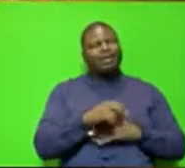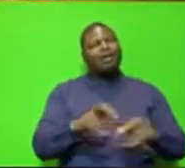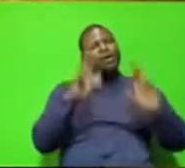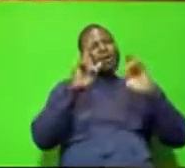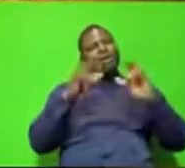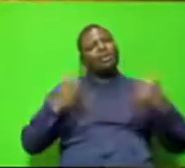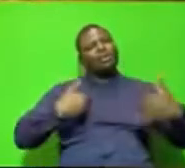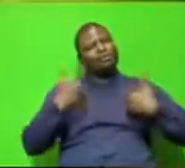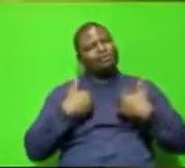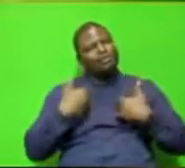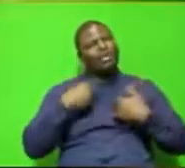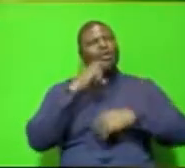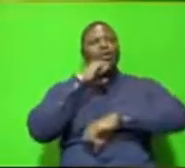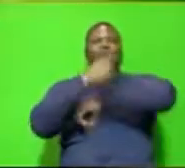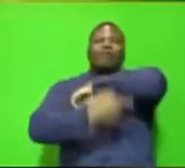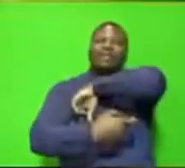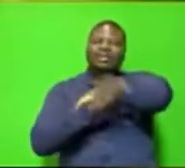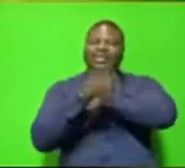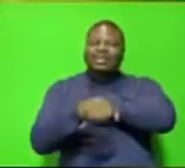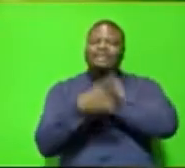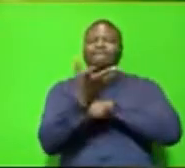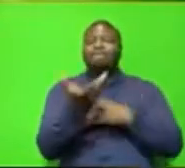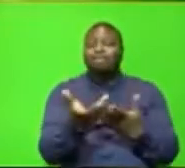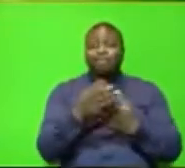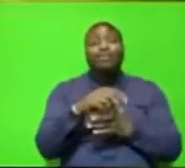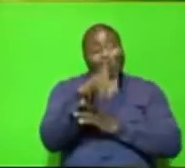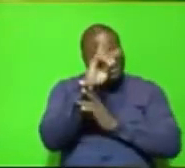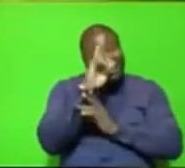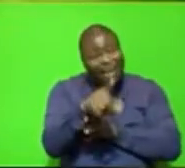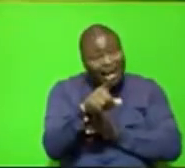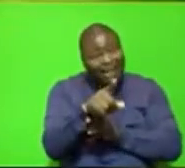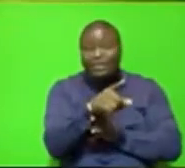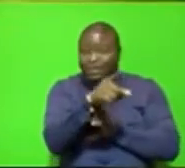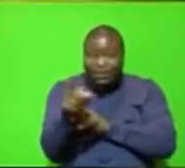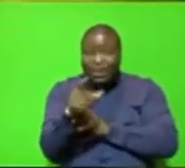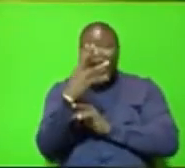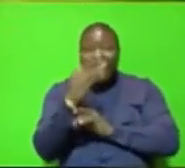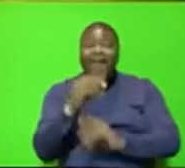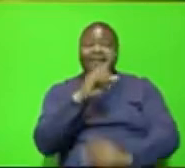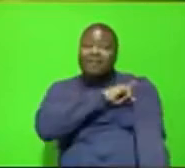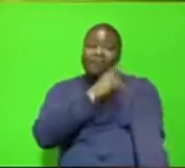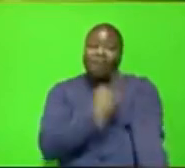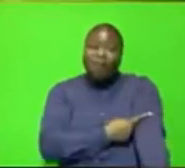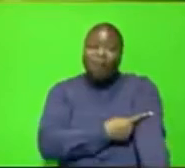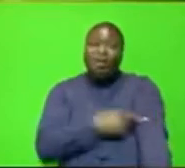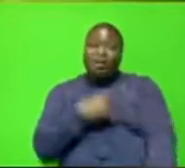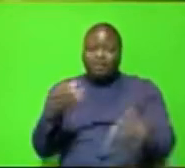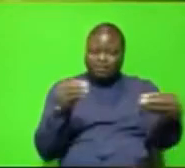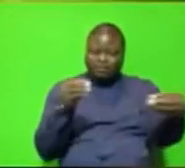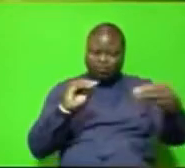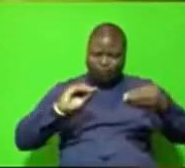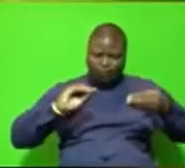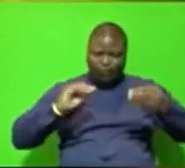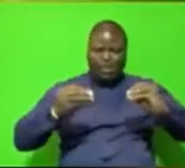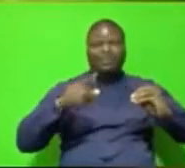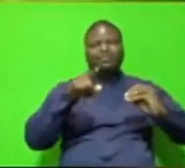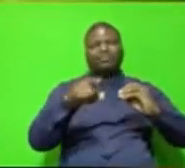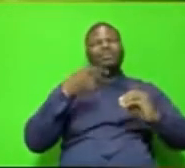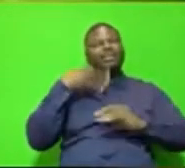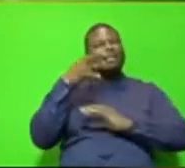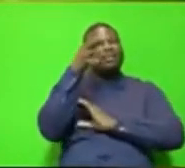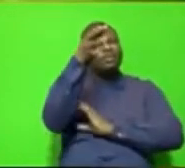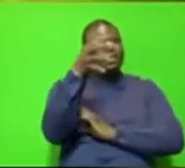very wonderful conference. And remember that we hold the collective power to forge a future where every woman and girl